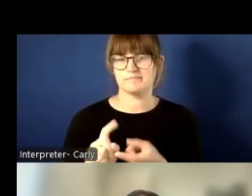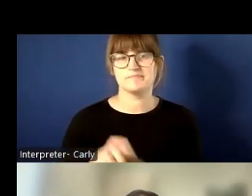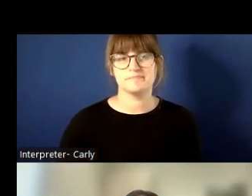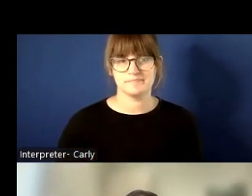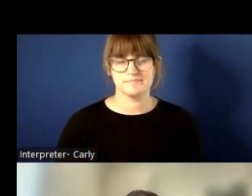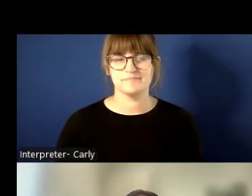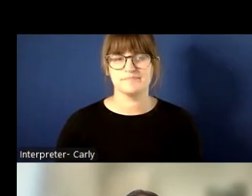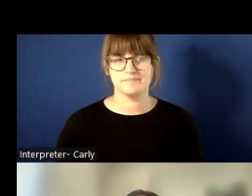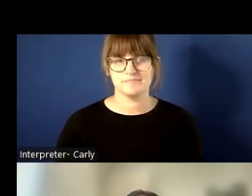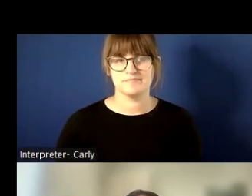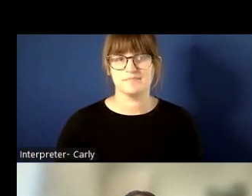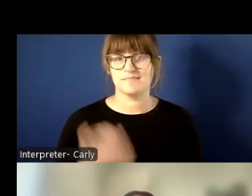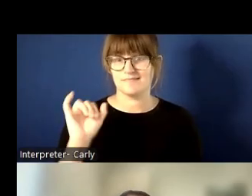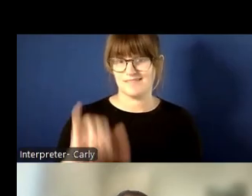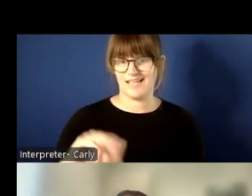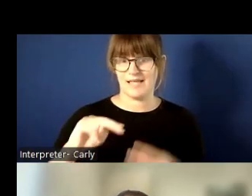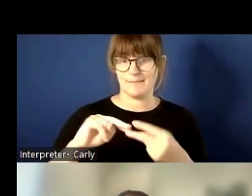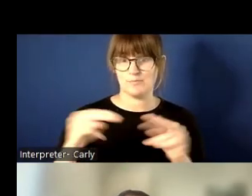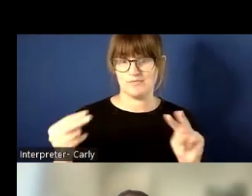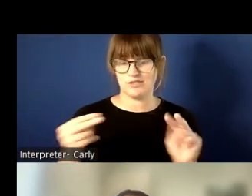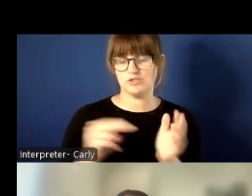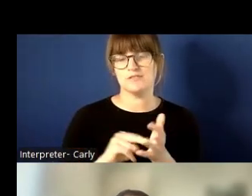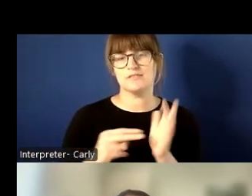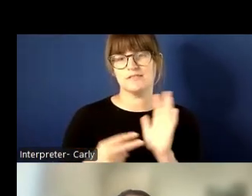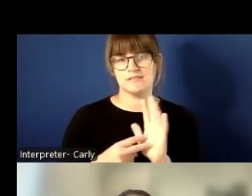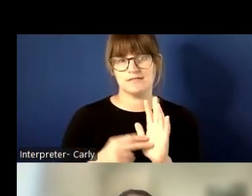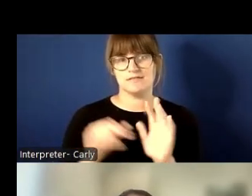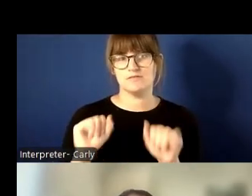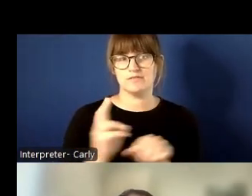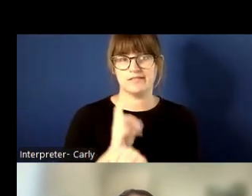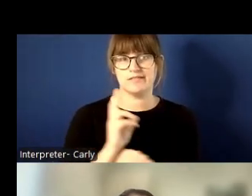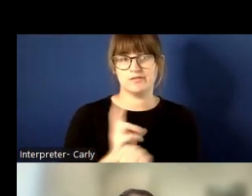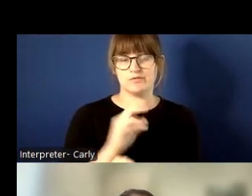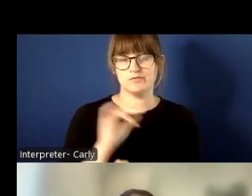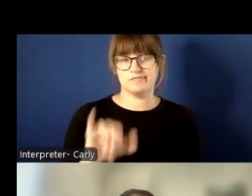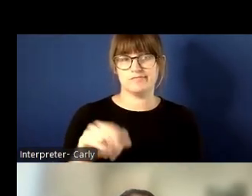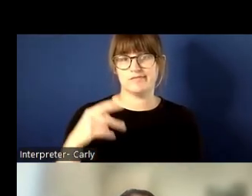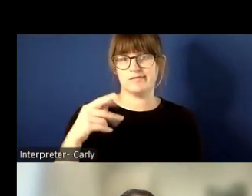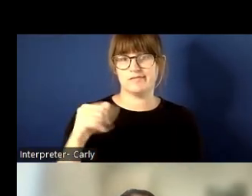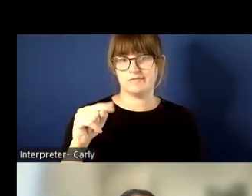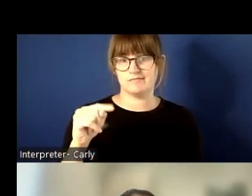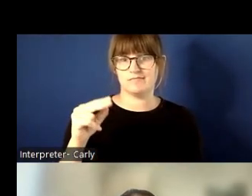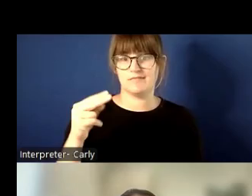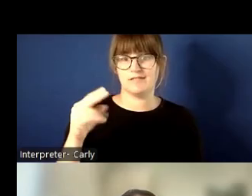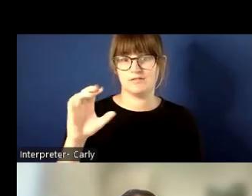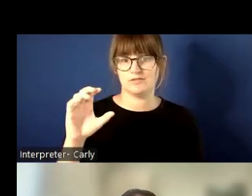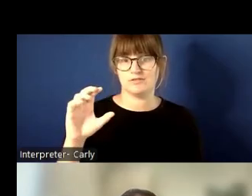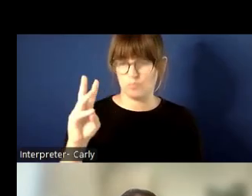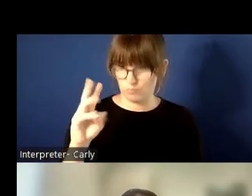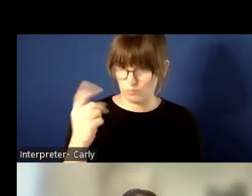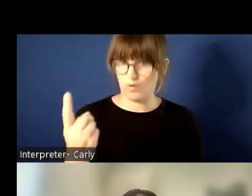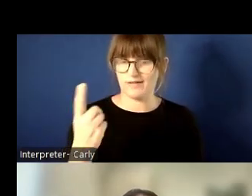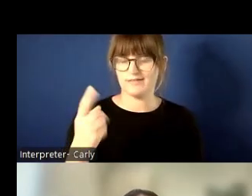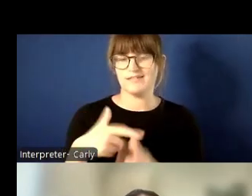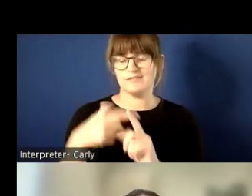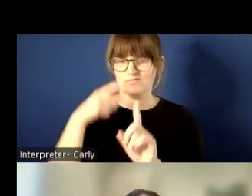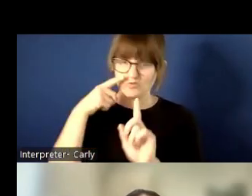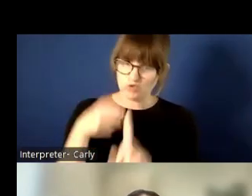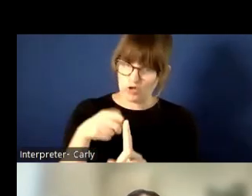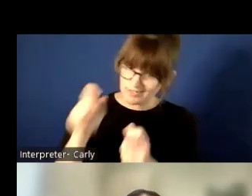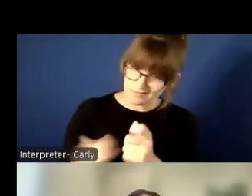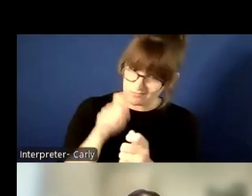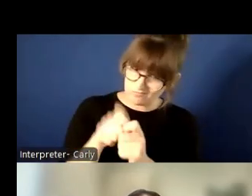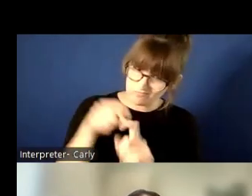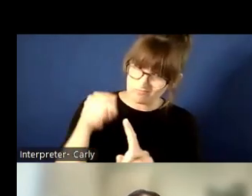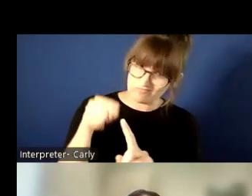you have this mutation, you can basically go ahead of the patch-1 step, and you can target the smooth end protein directly, which is what we do with